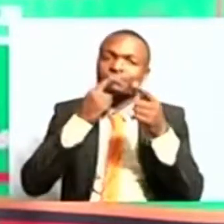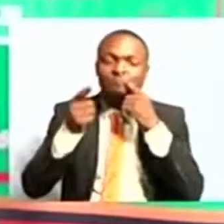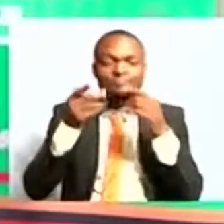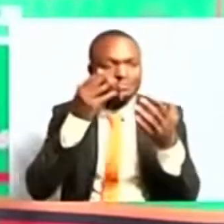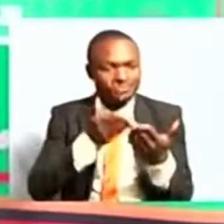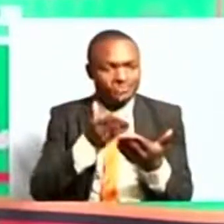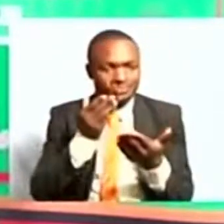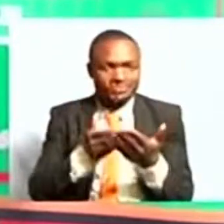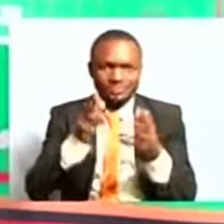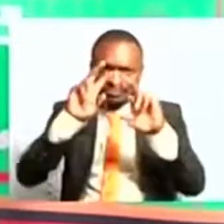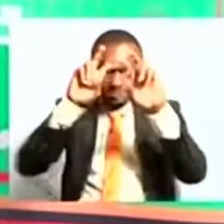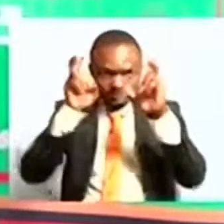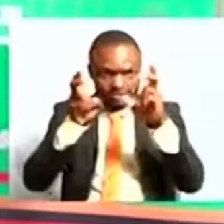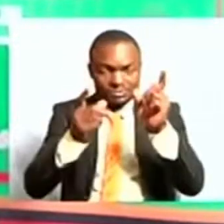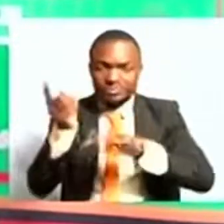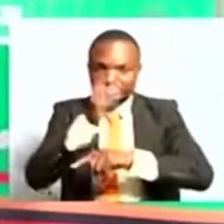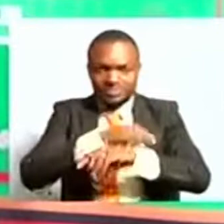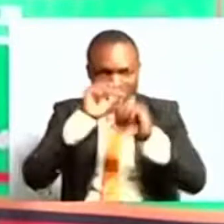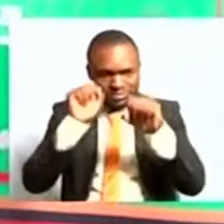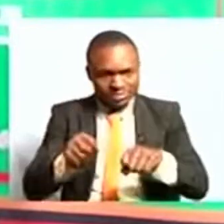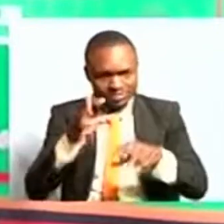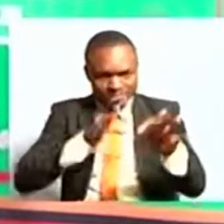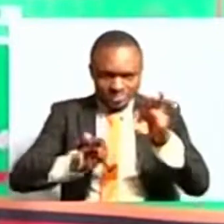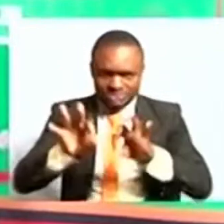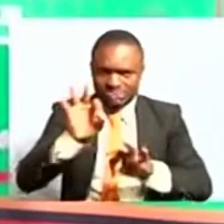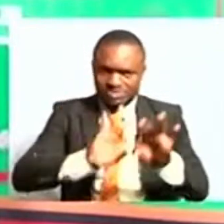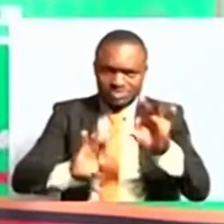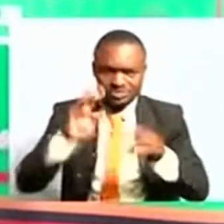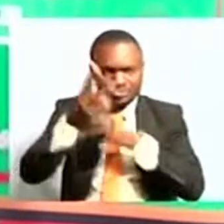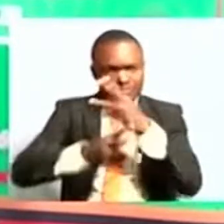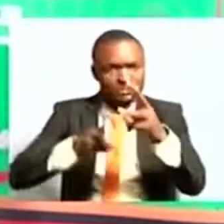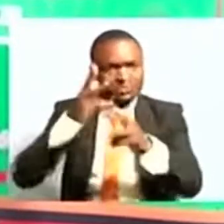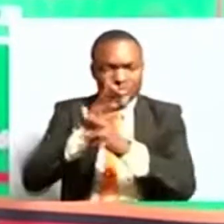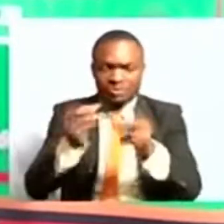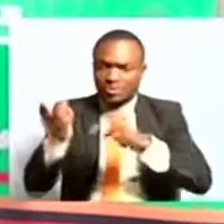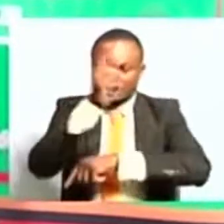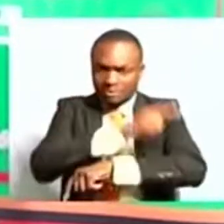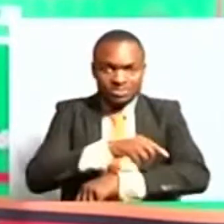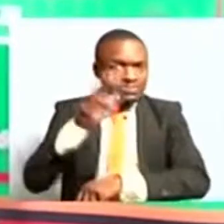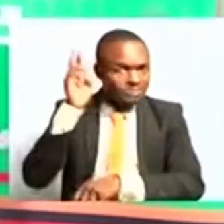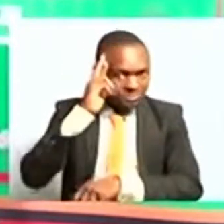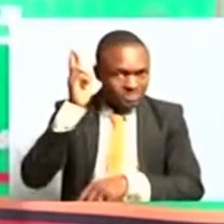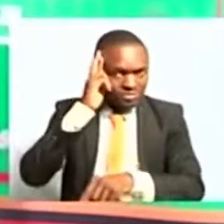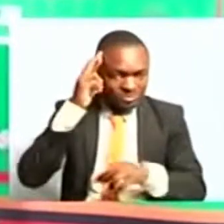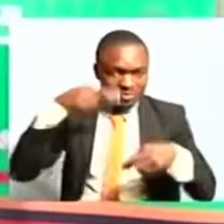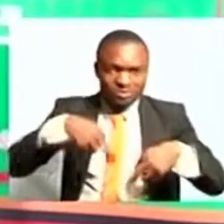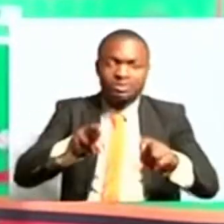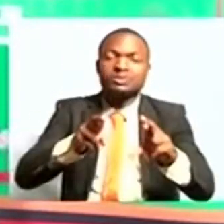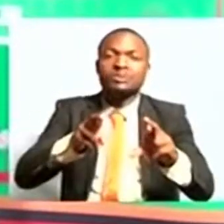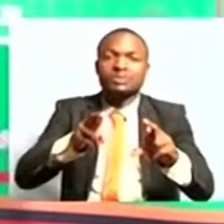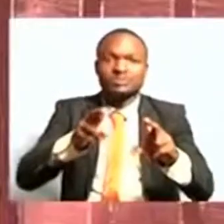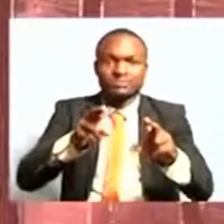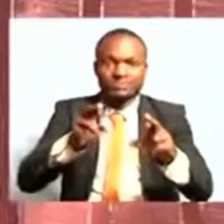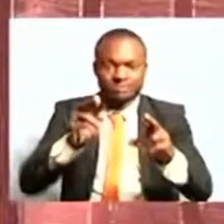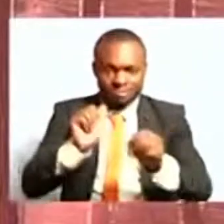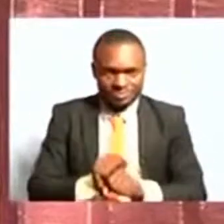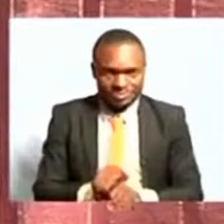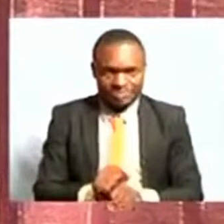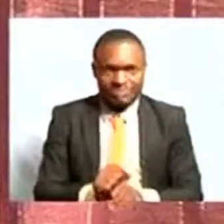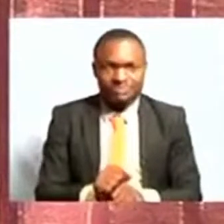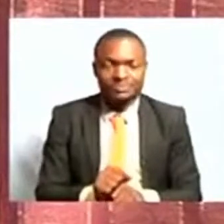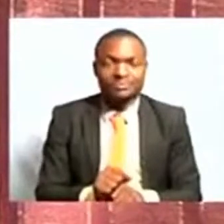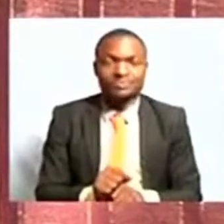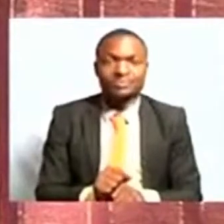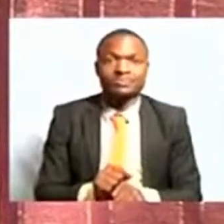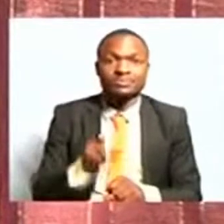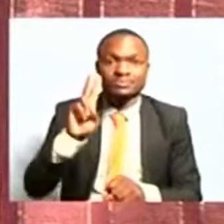this topic today, kindly shed some light on the World Day of Remembrance for road traffic victims. Well, the